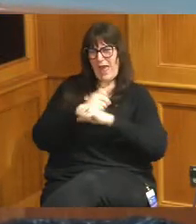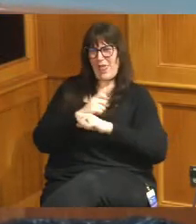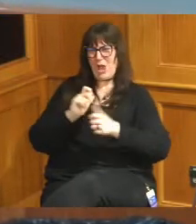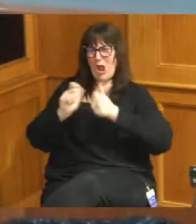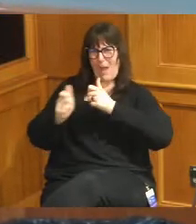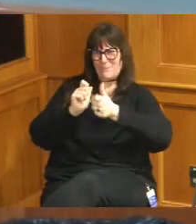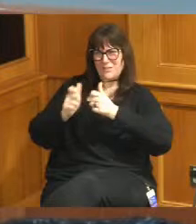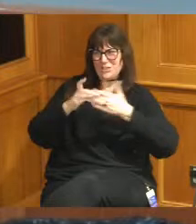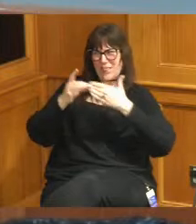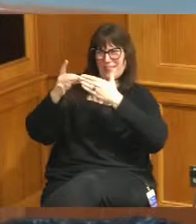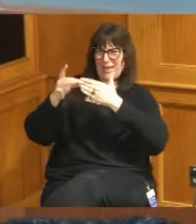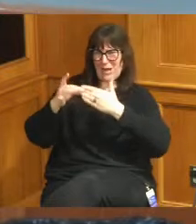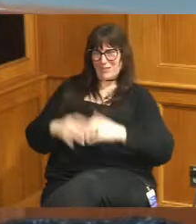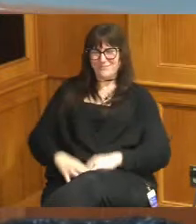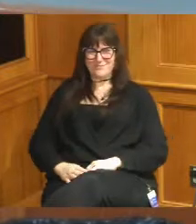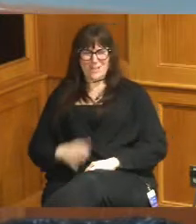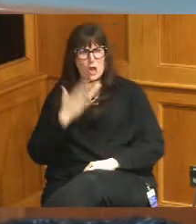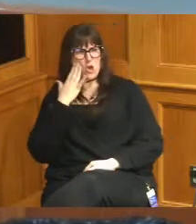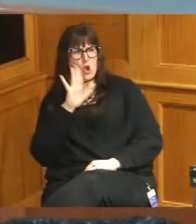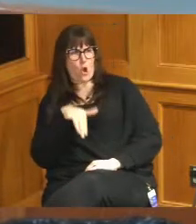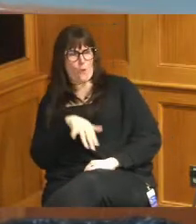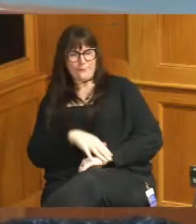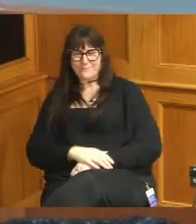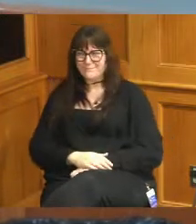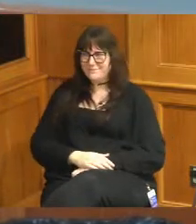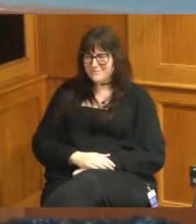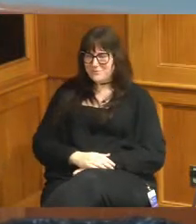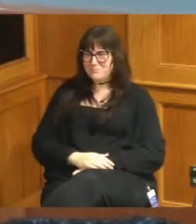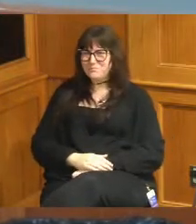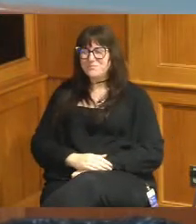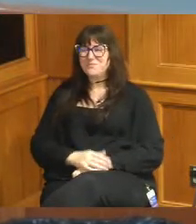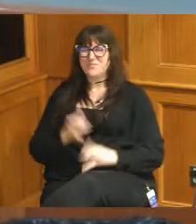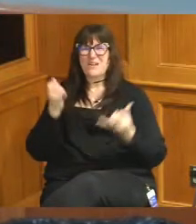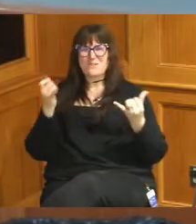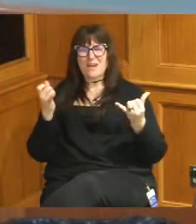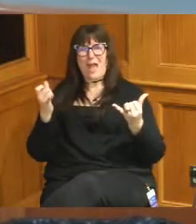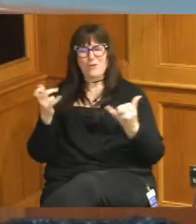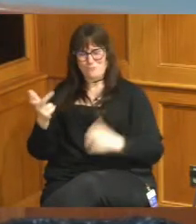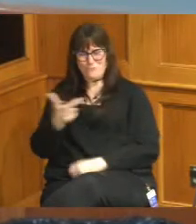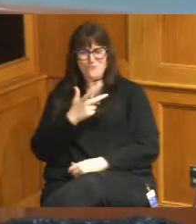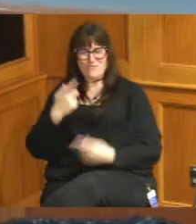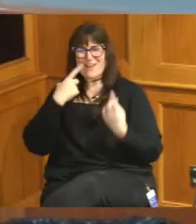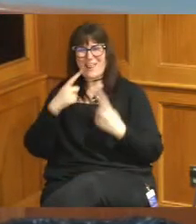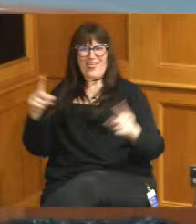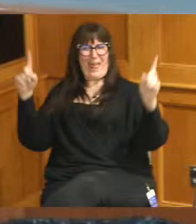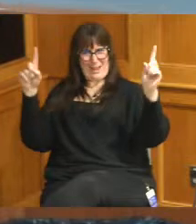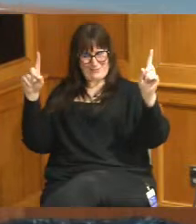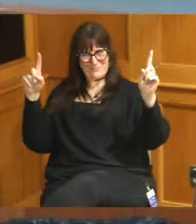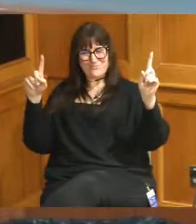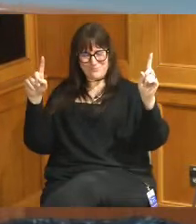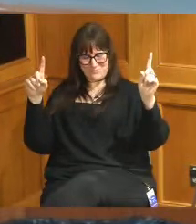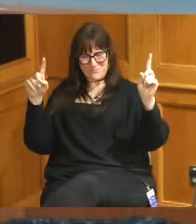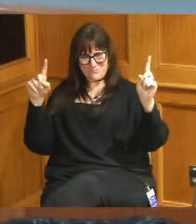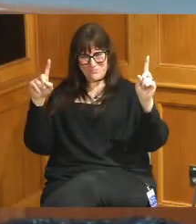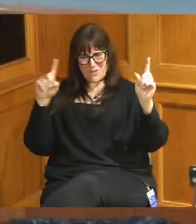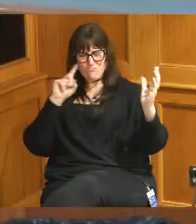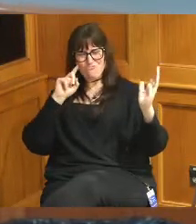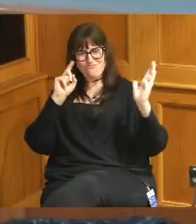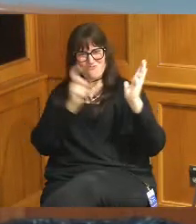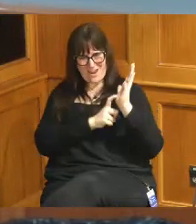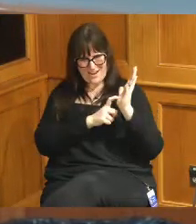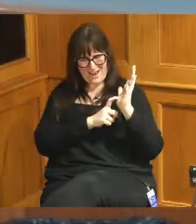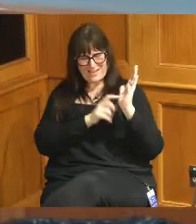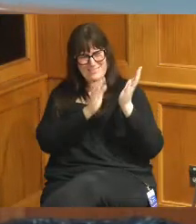it. Leader. Now, therefore, be it proclaimed that the Board of Hamilton County Commissioners recognize